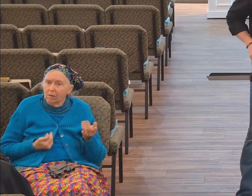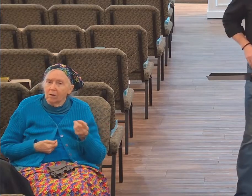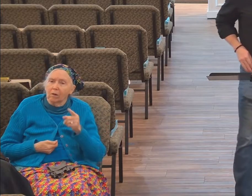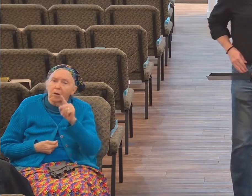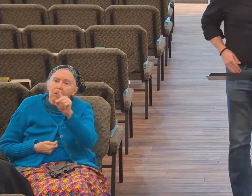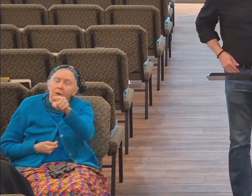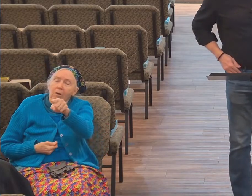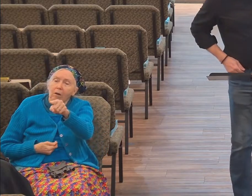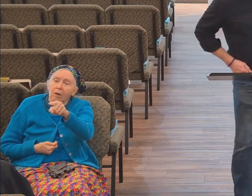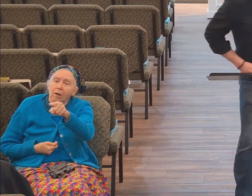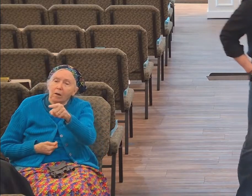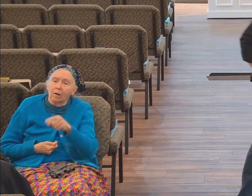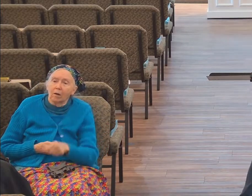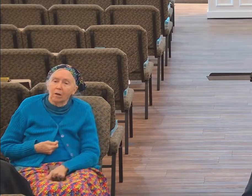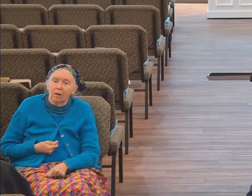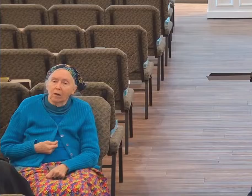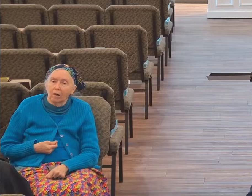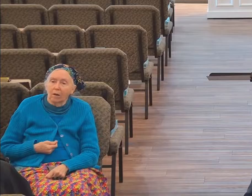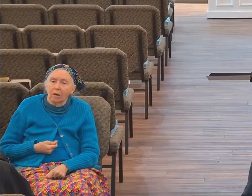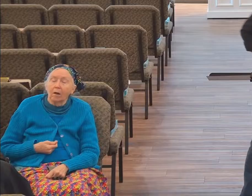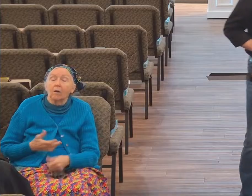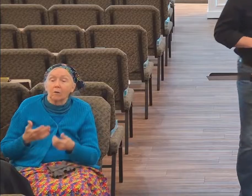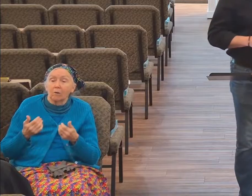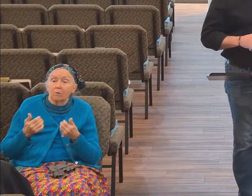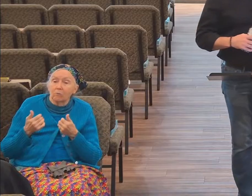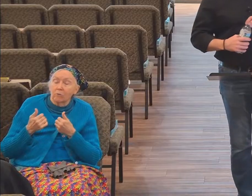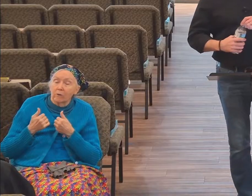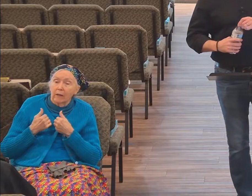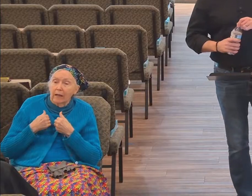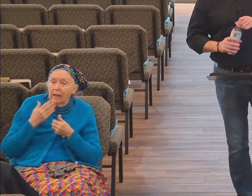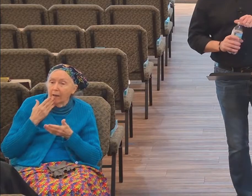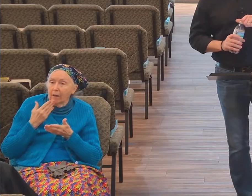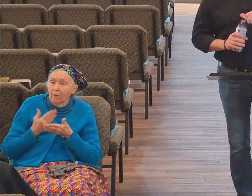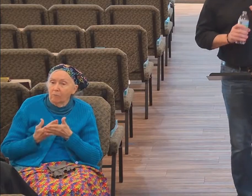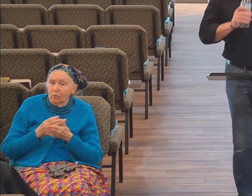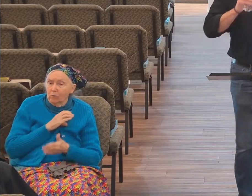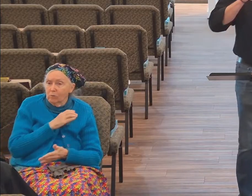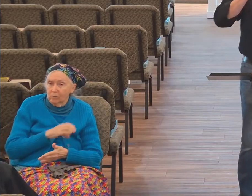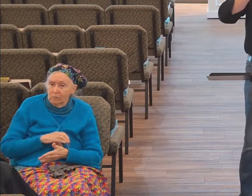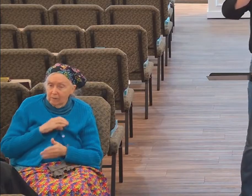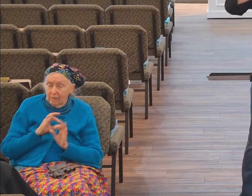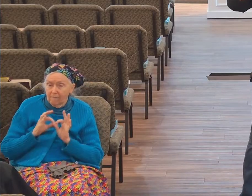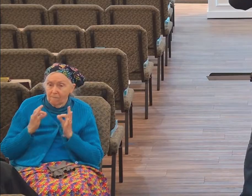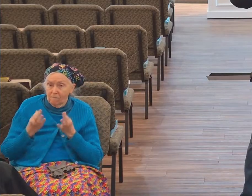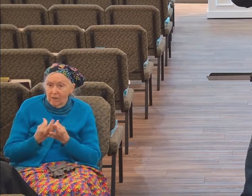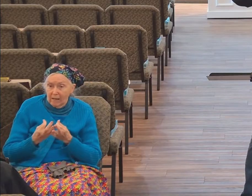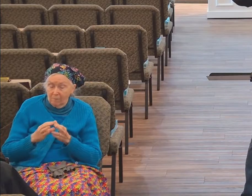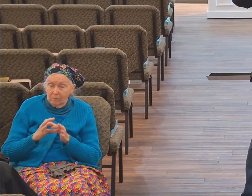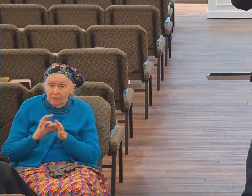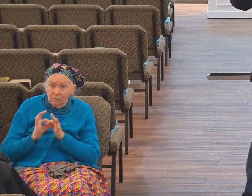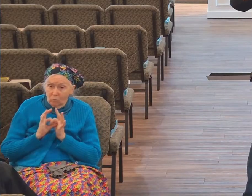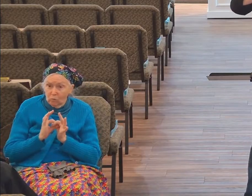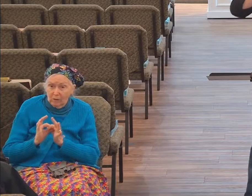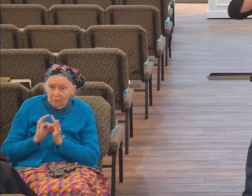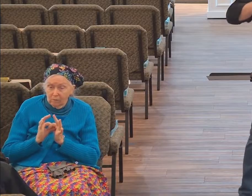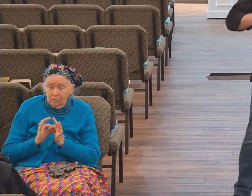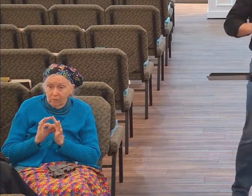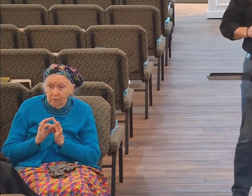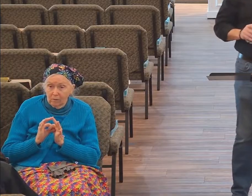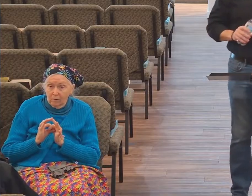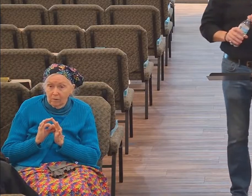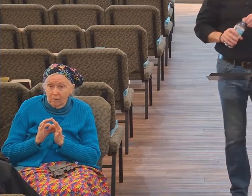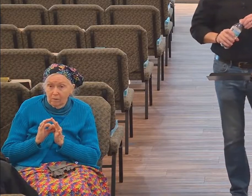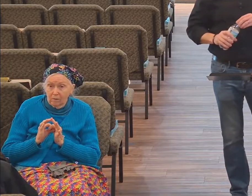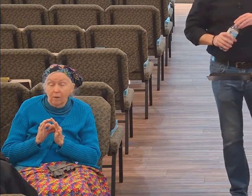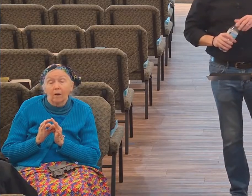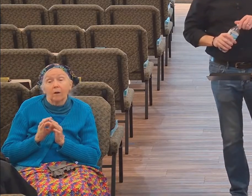There are good characteristics of a family relationship. There are also